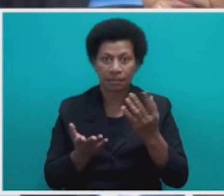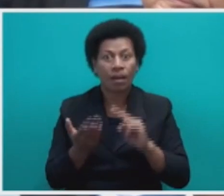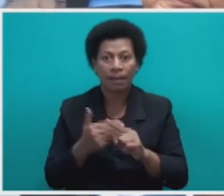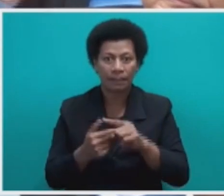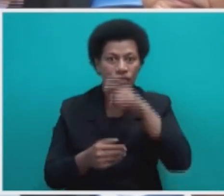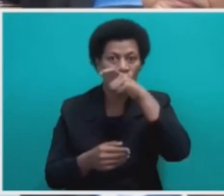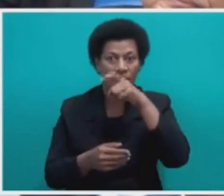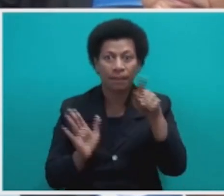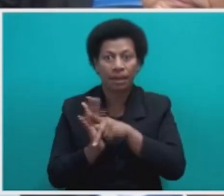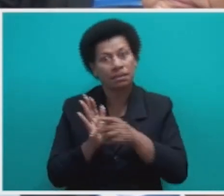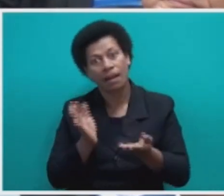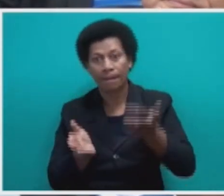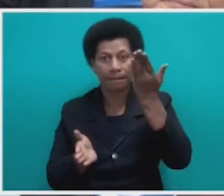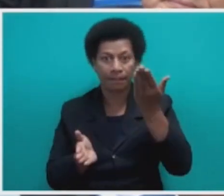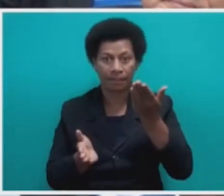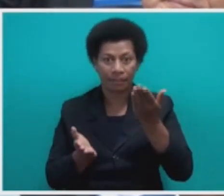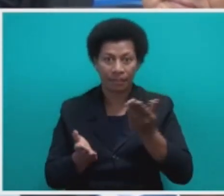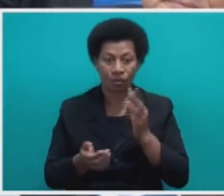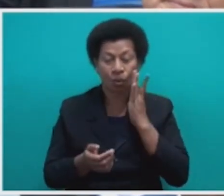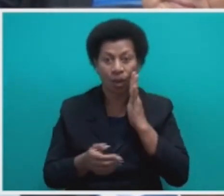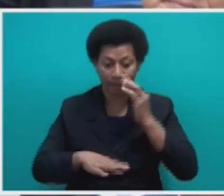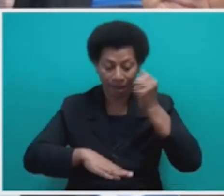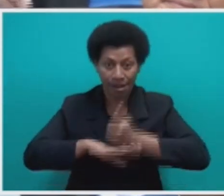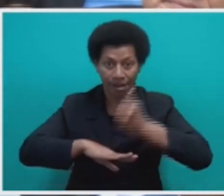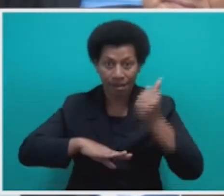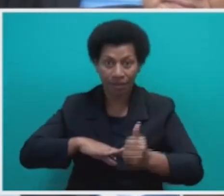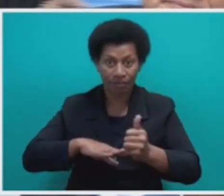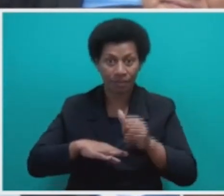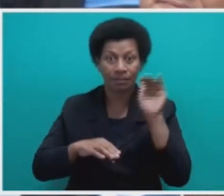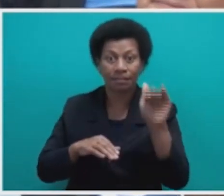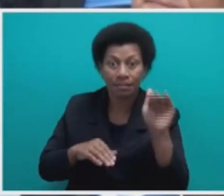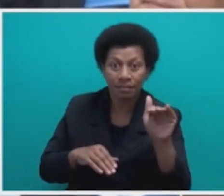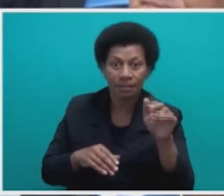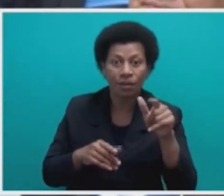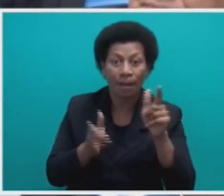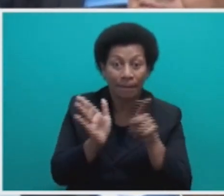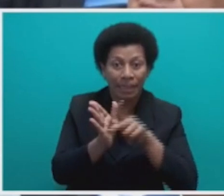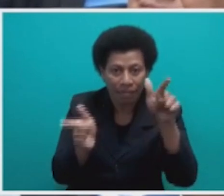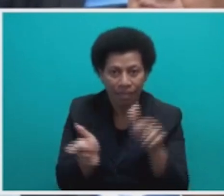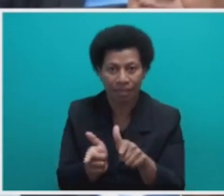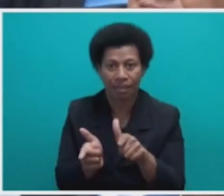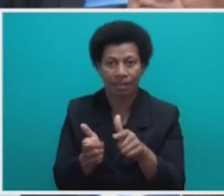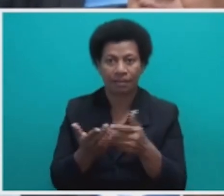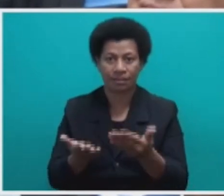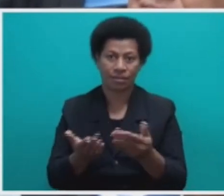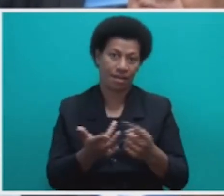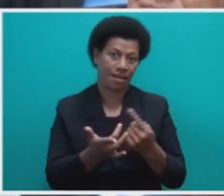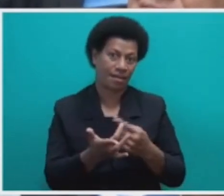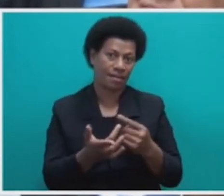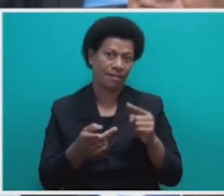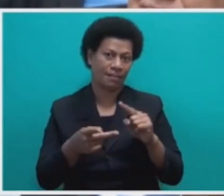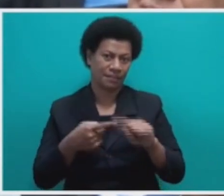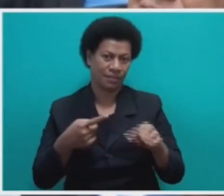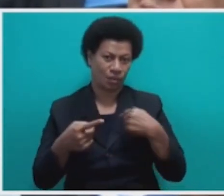up. And then when the government intervened, the prices were brought down. The other point